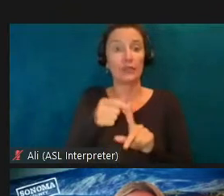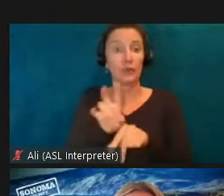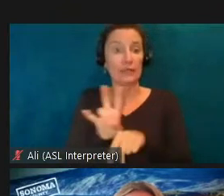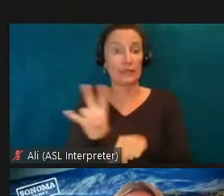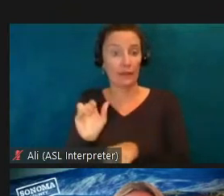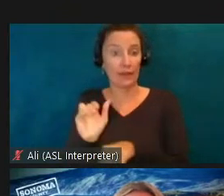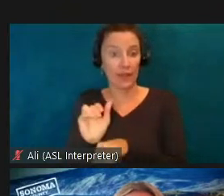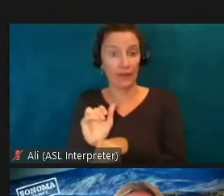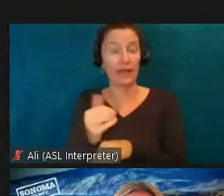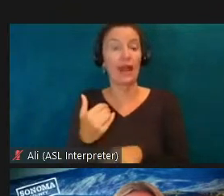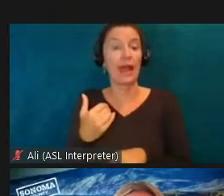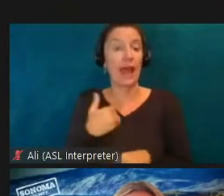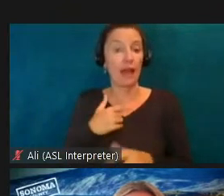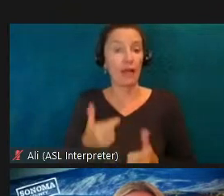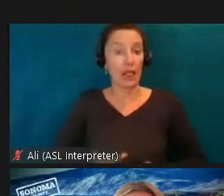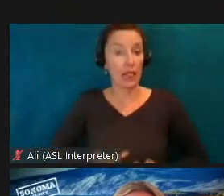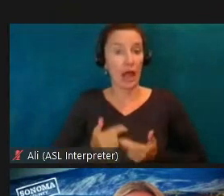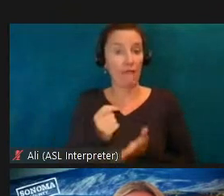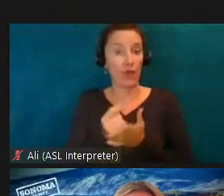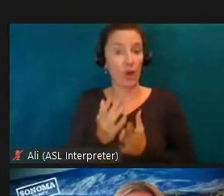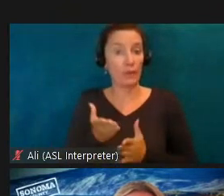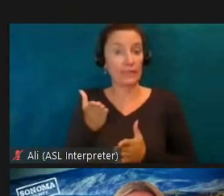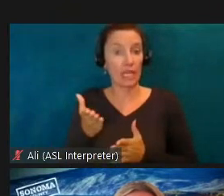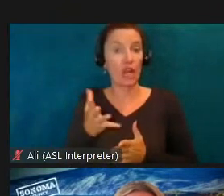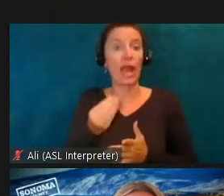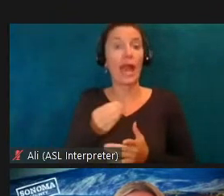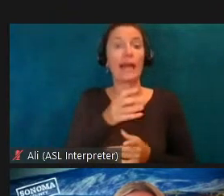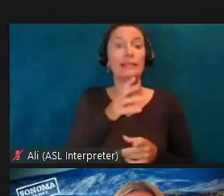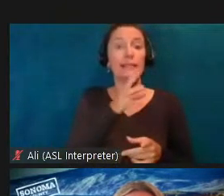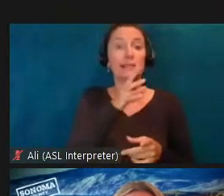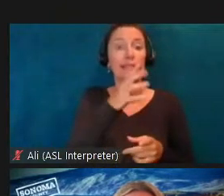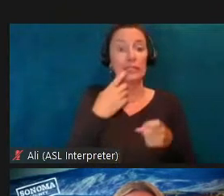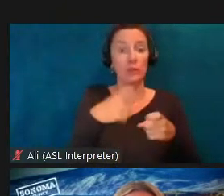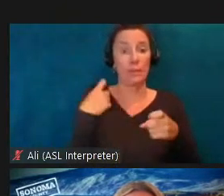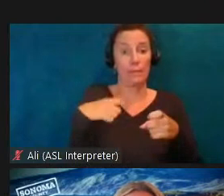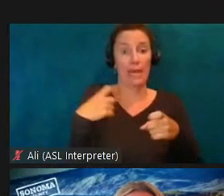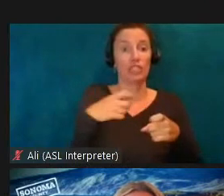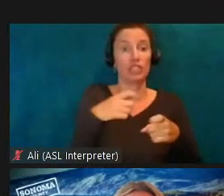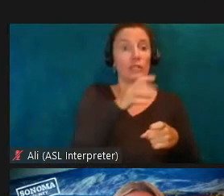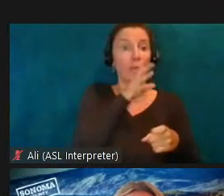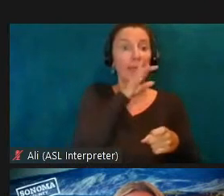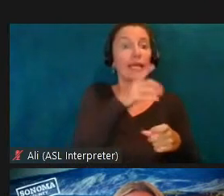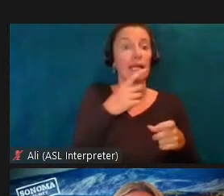have Spanish-speaking therapists as well, and can do other translations. And it's